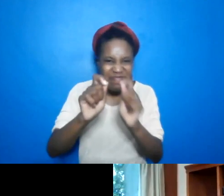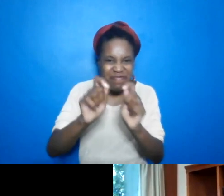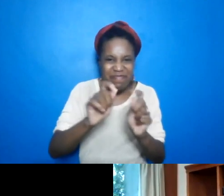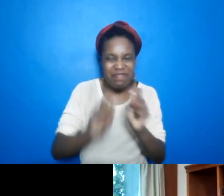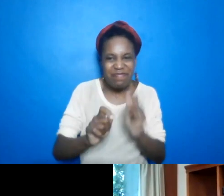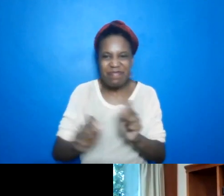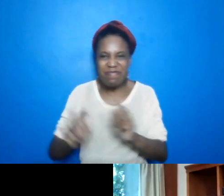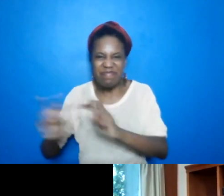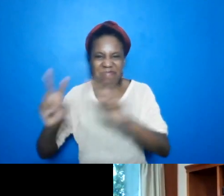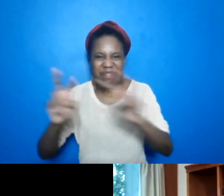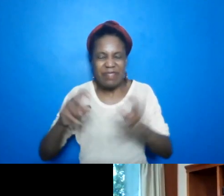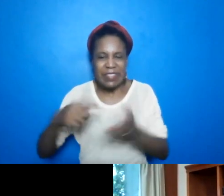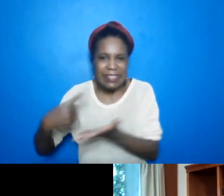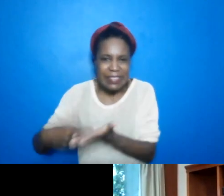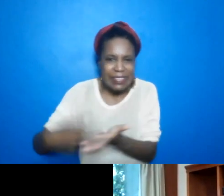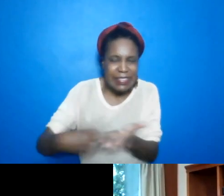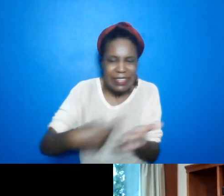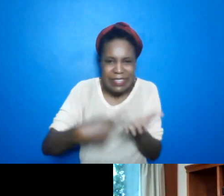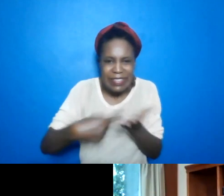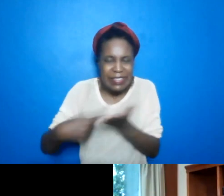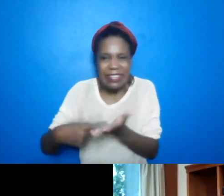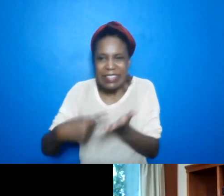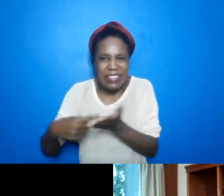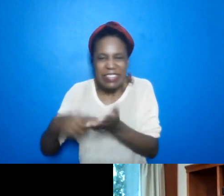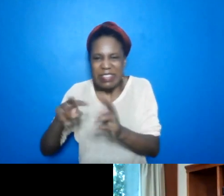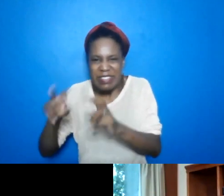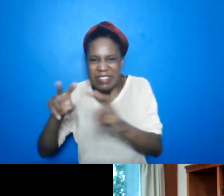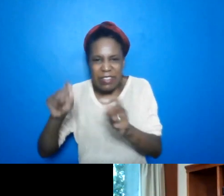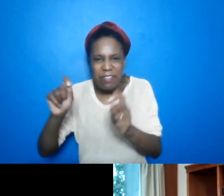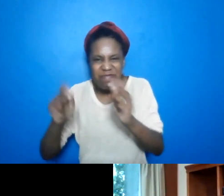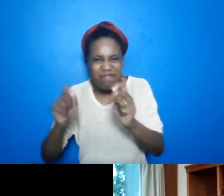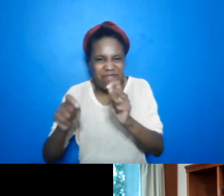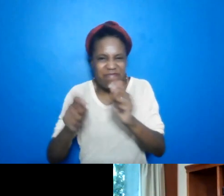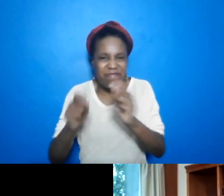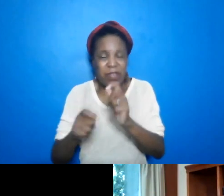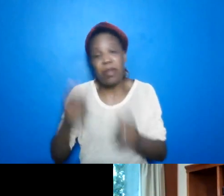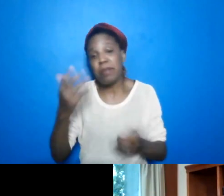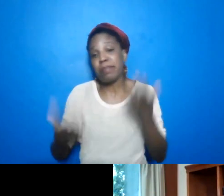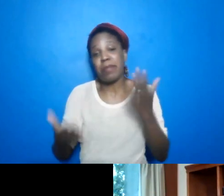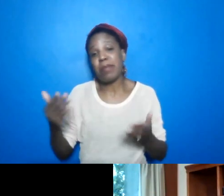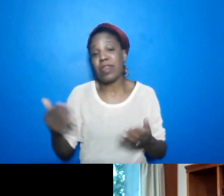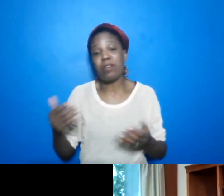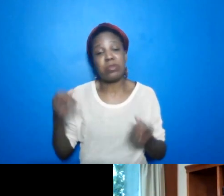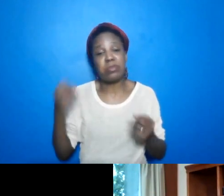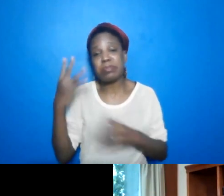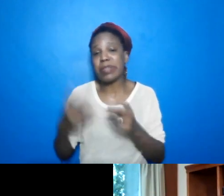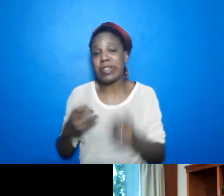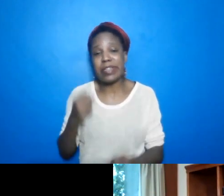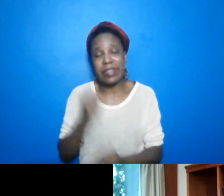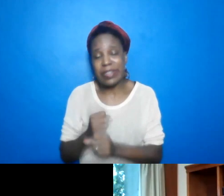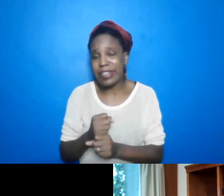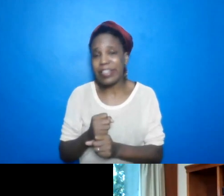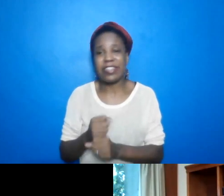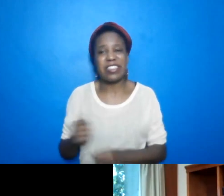It could take a couple of generations of unraveling to do it. And at what point, so at some point you said